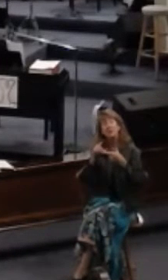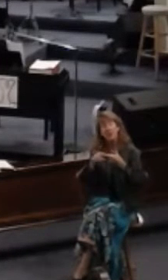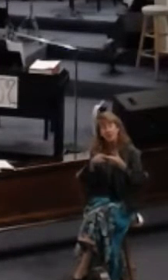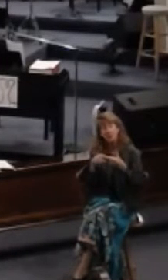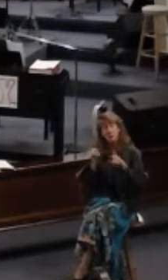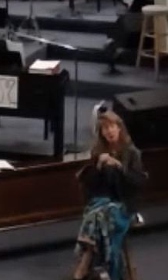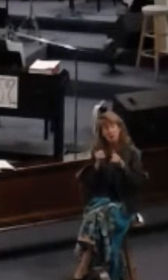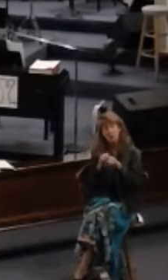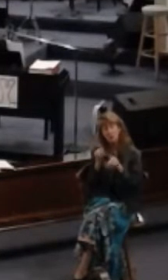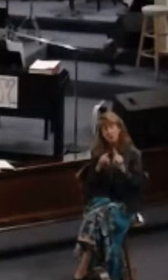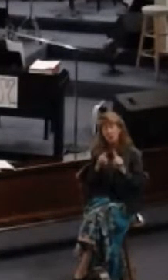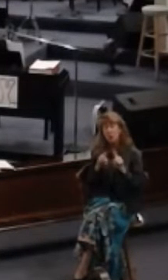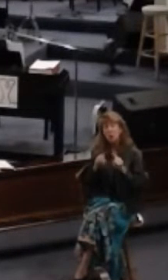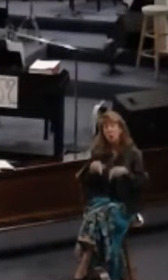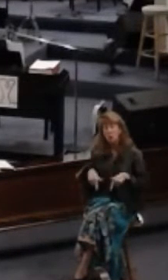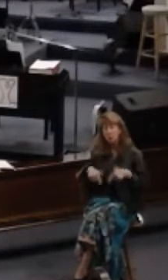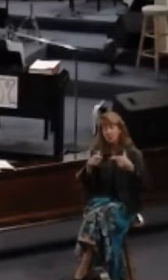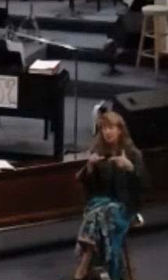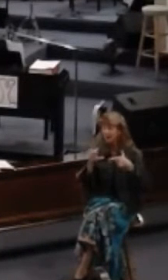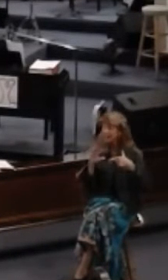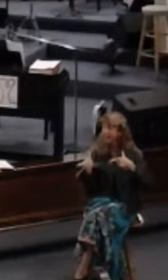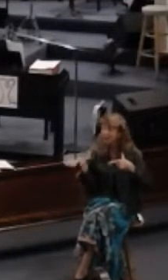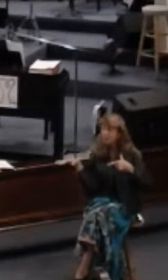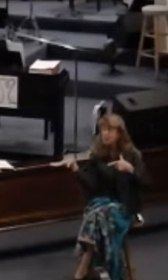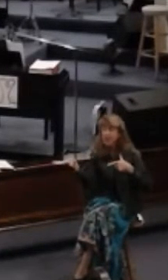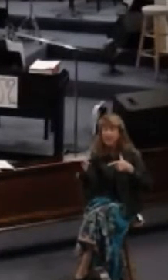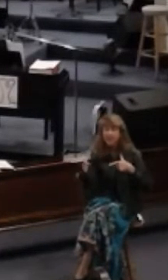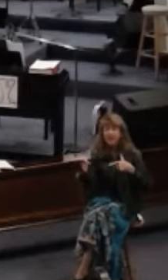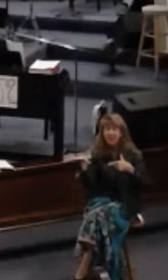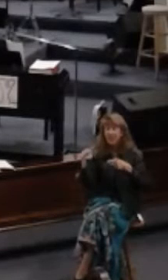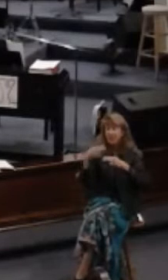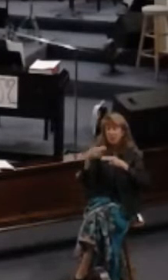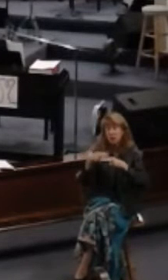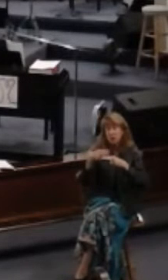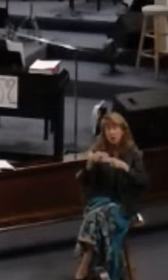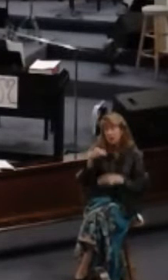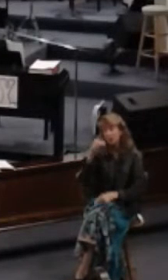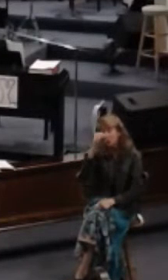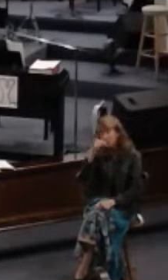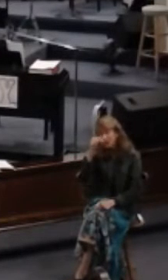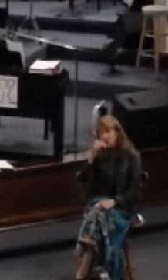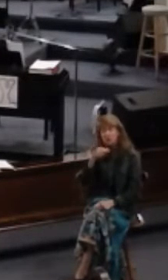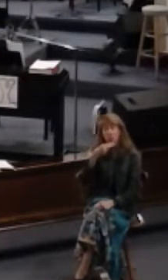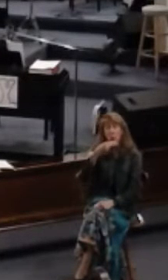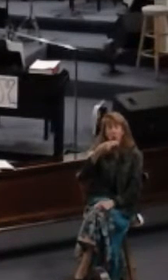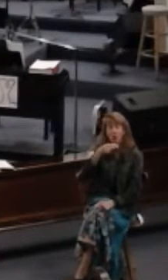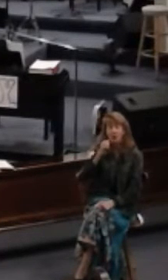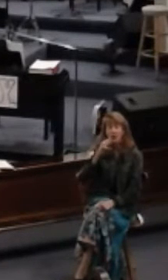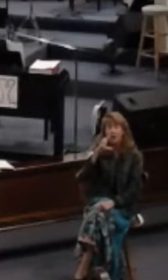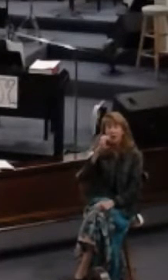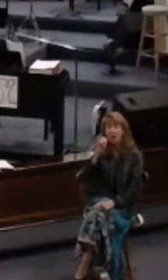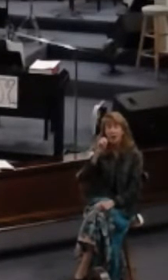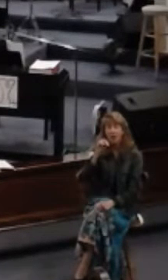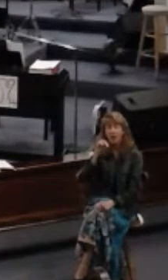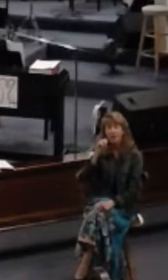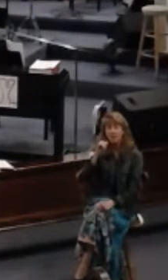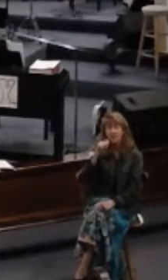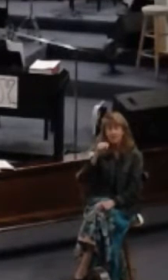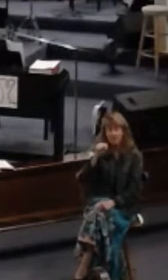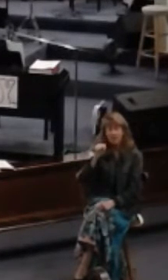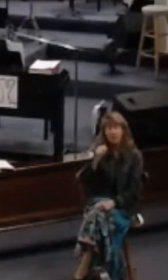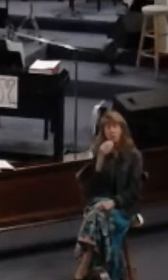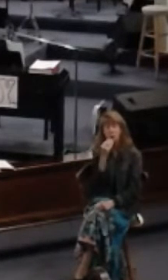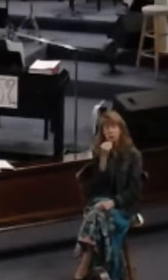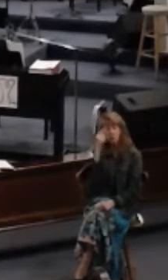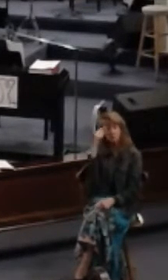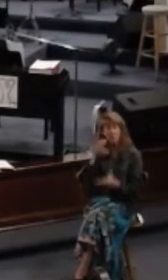were the outsiders. They were called the Hellenists, or the Grecians, if you will. They were Jewish believers